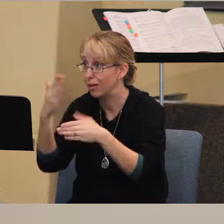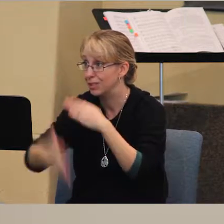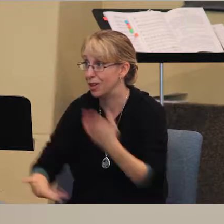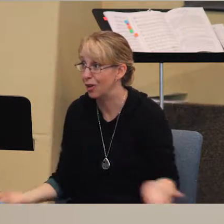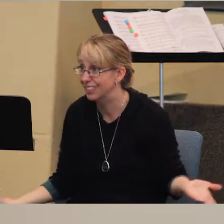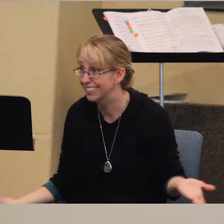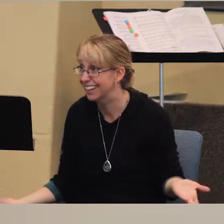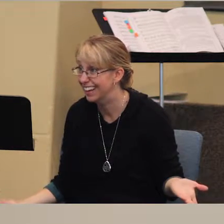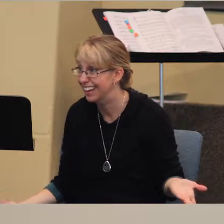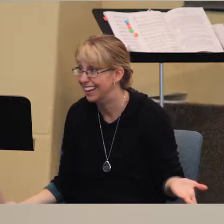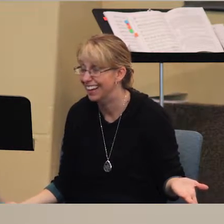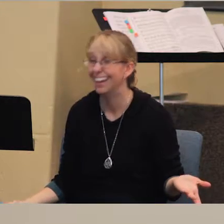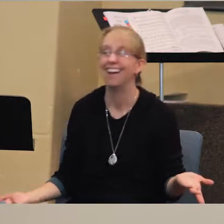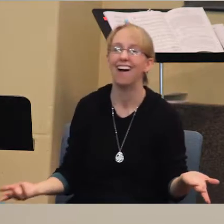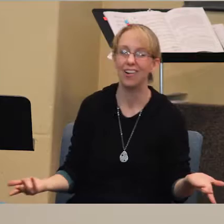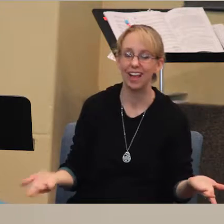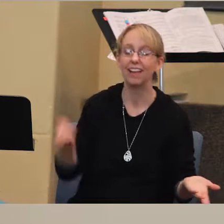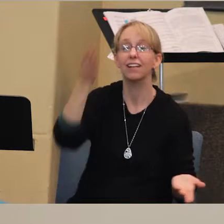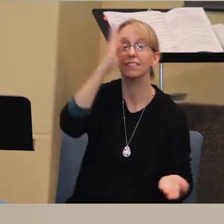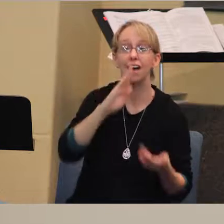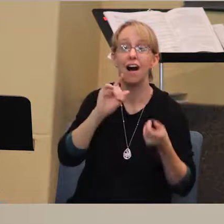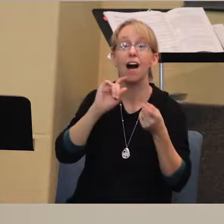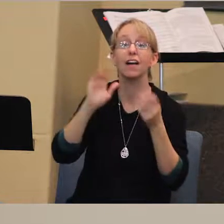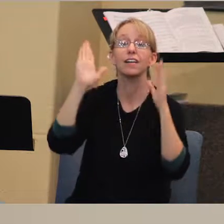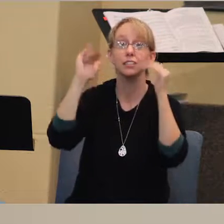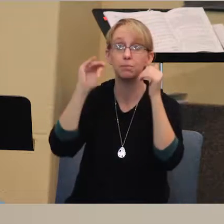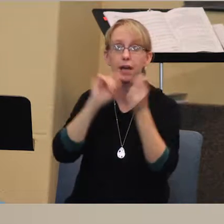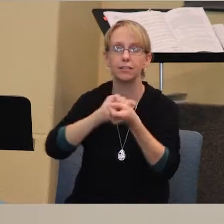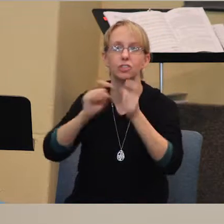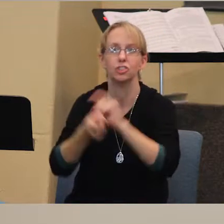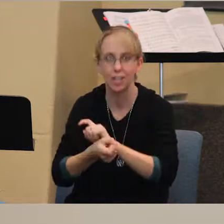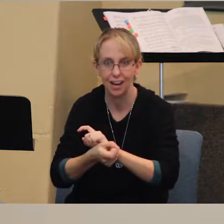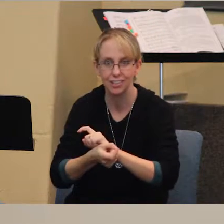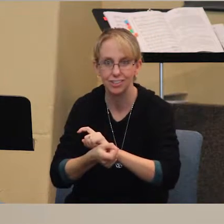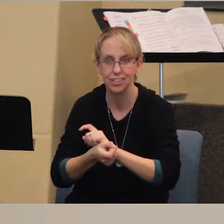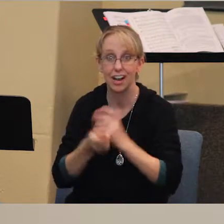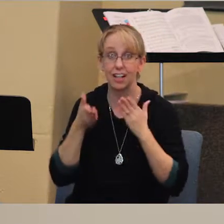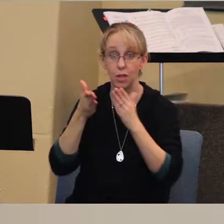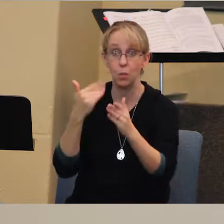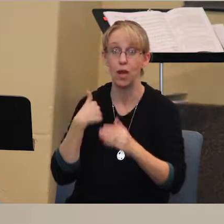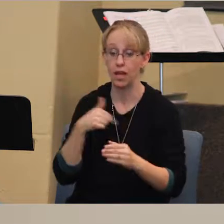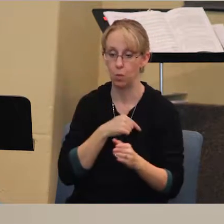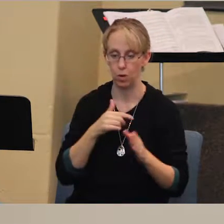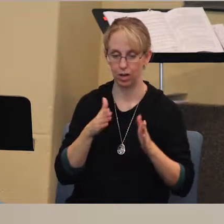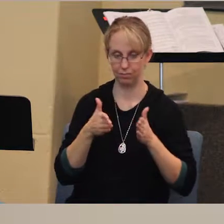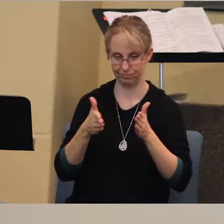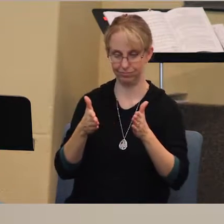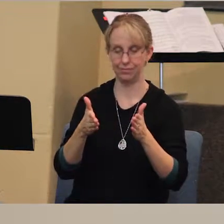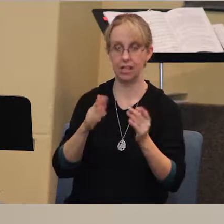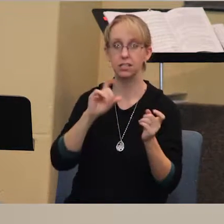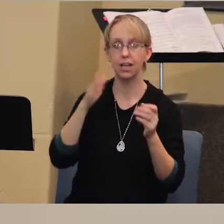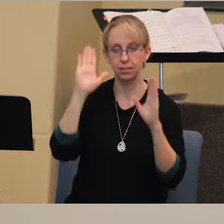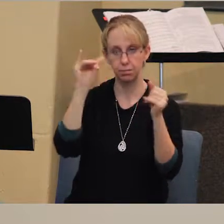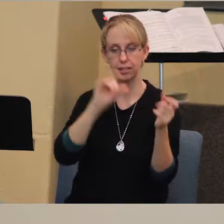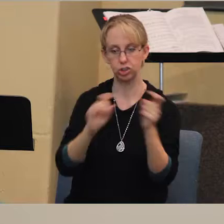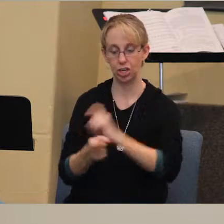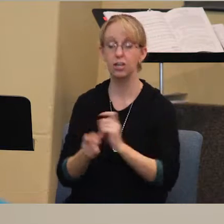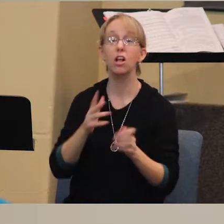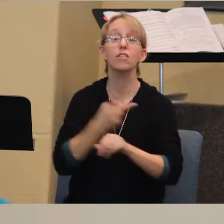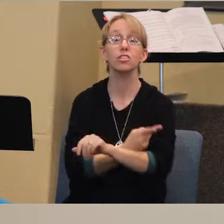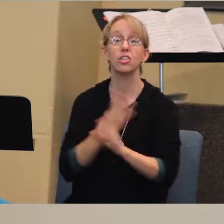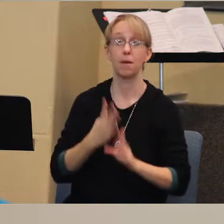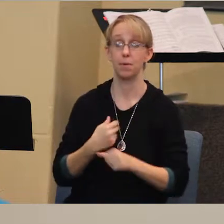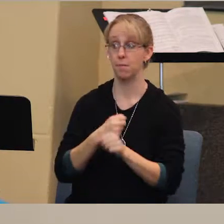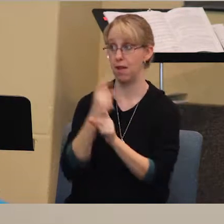God expects change in the way we do things, in the direction that we're heading. And the shepherds made the right change.